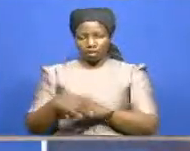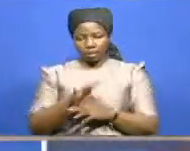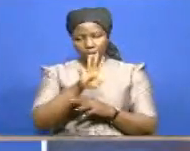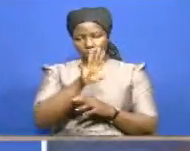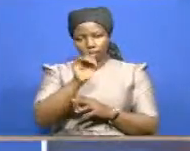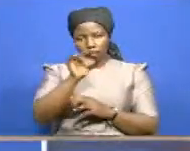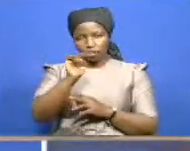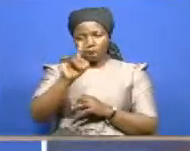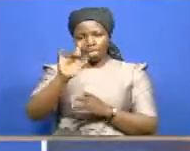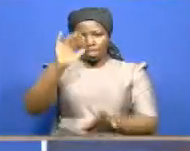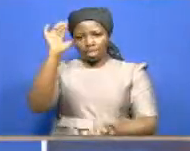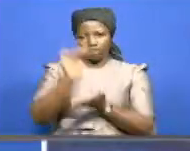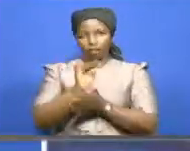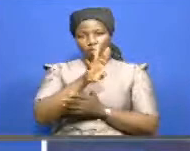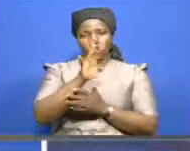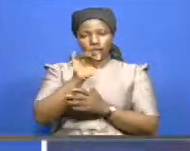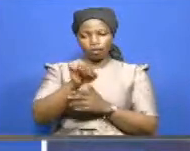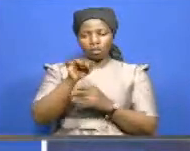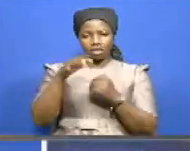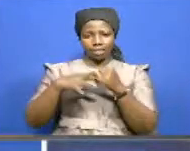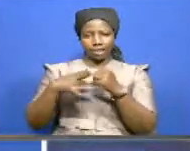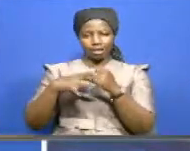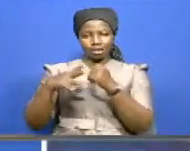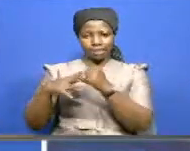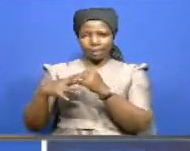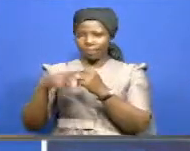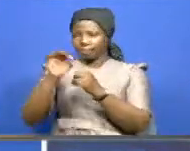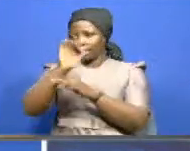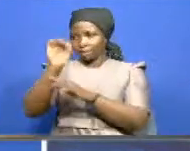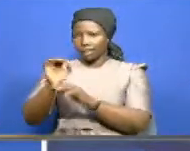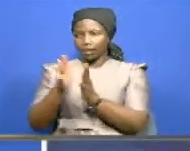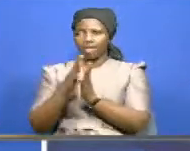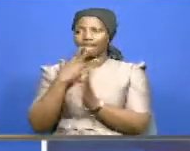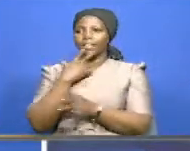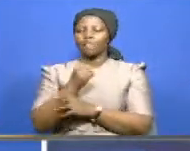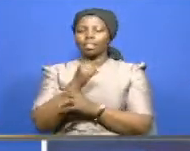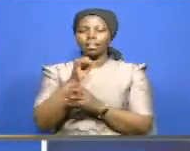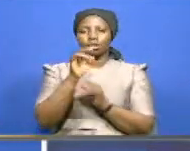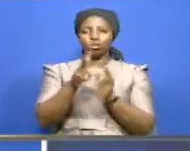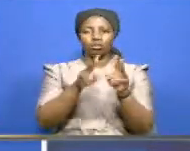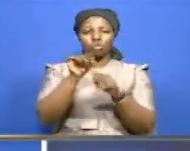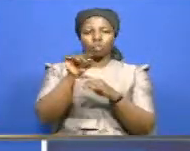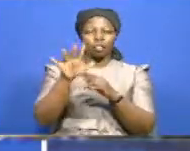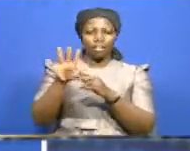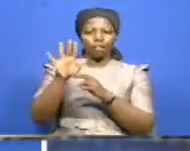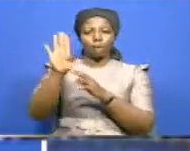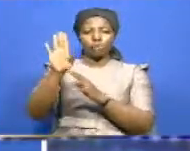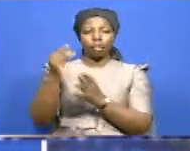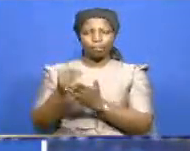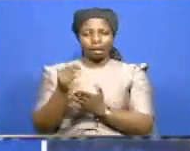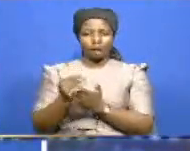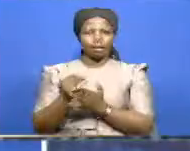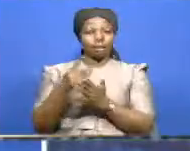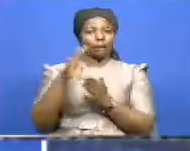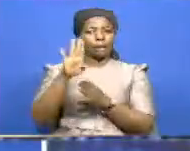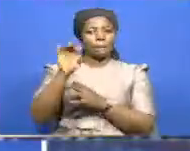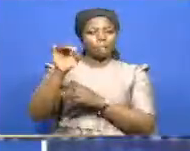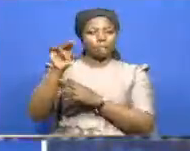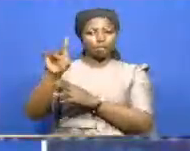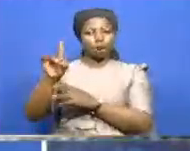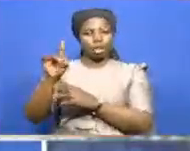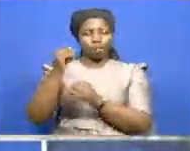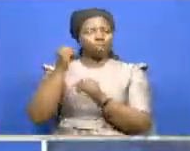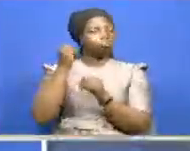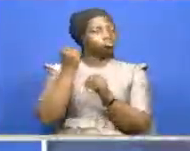by 4.79%, with 522.5 billion shillings worth of bonds traded compared